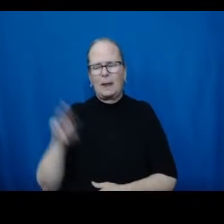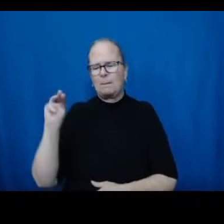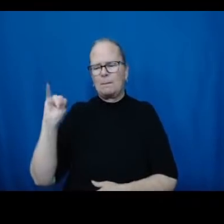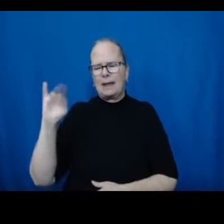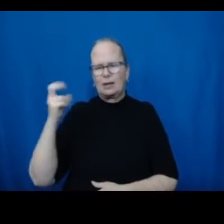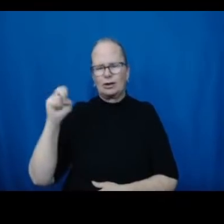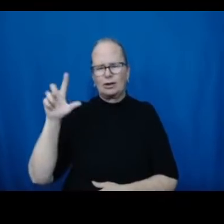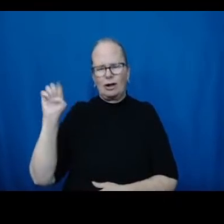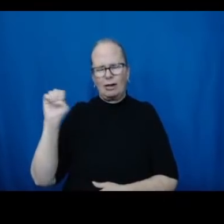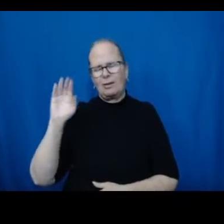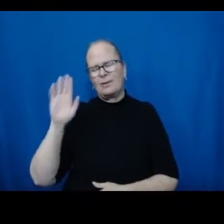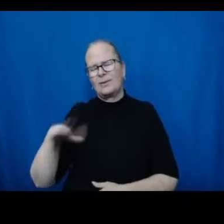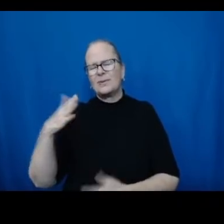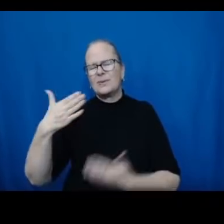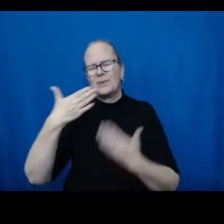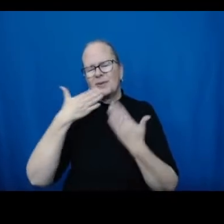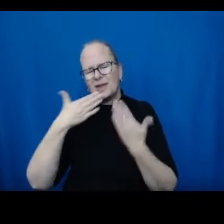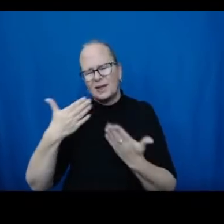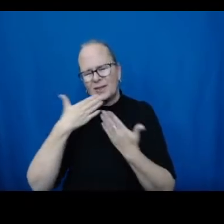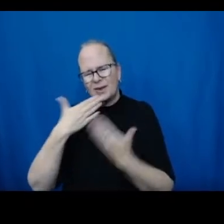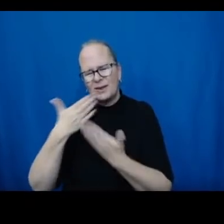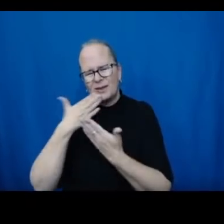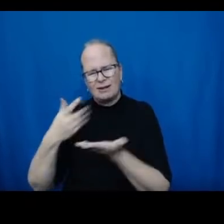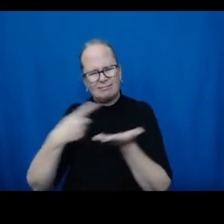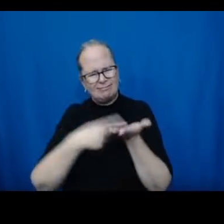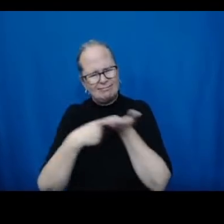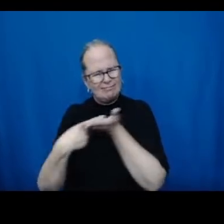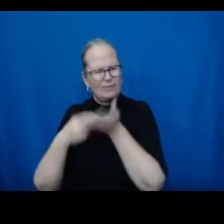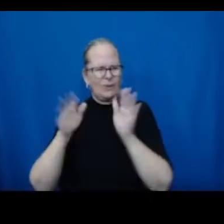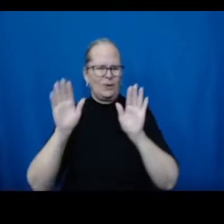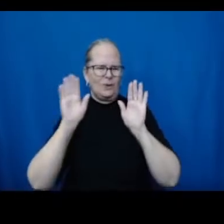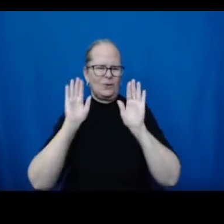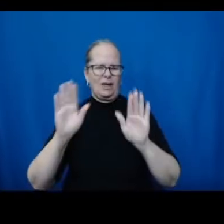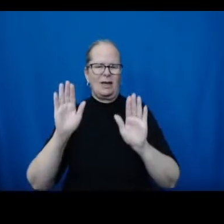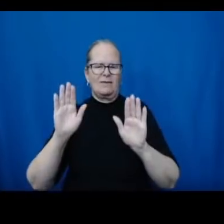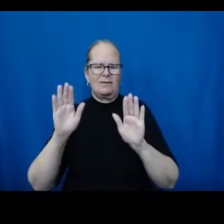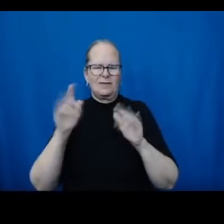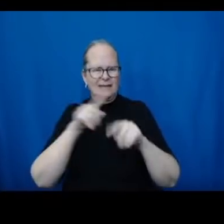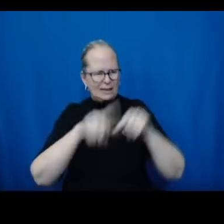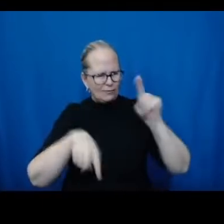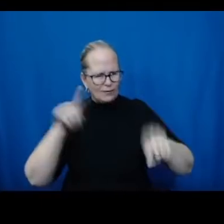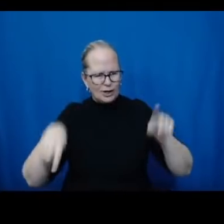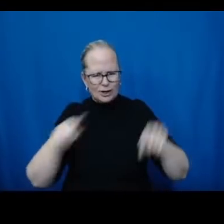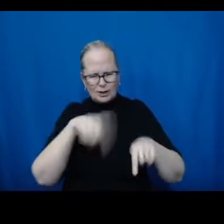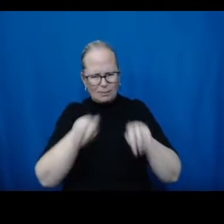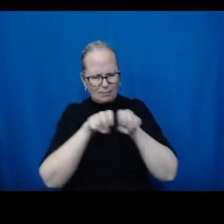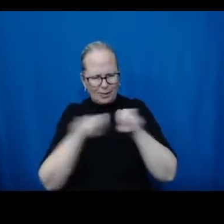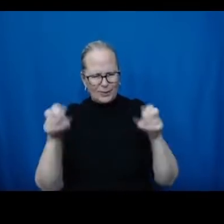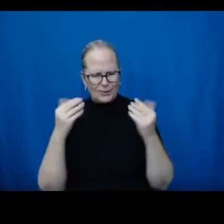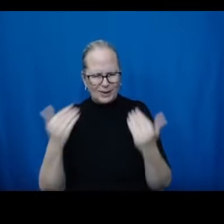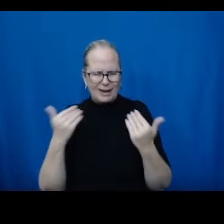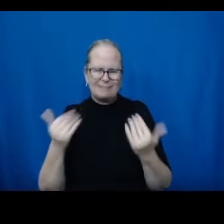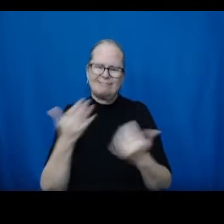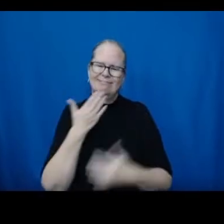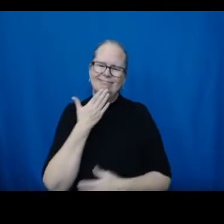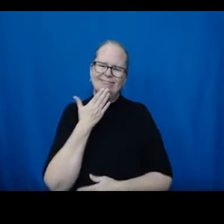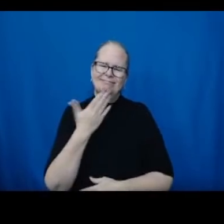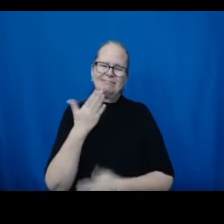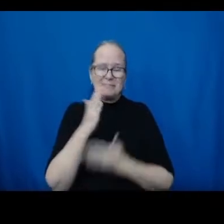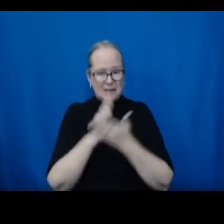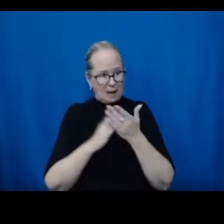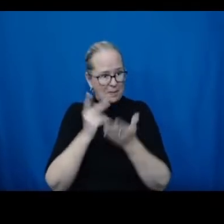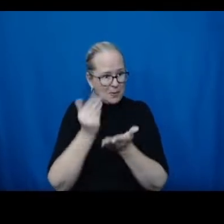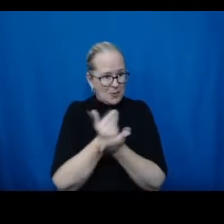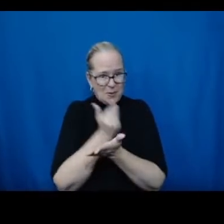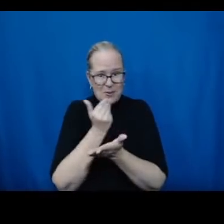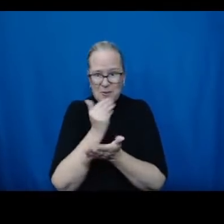It has been great to have such a diverse panel of experts with us today, from folks that we have never had the opportunity to interact with before, and to some